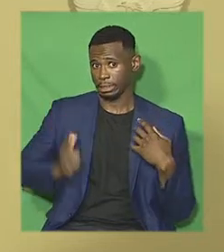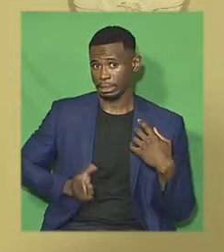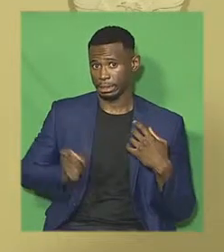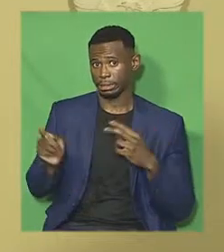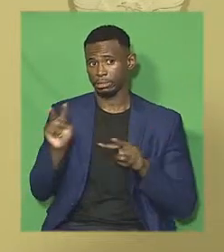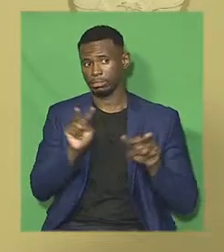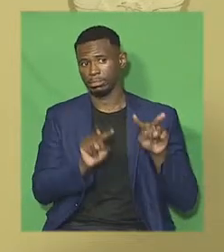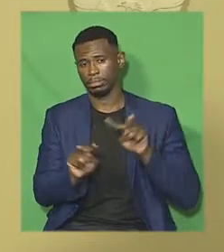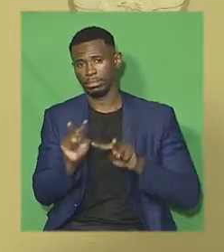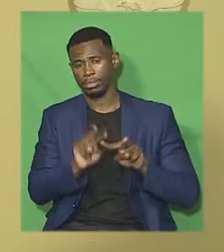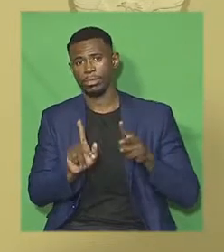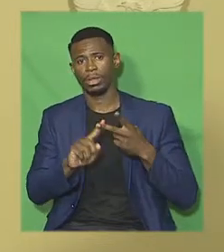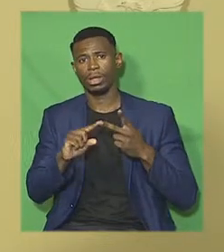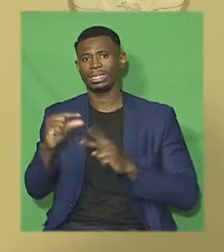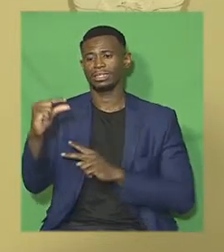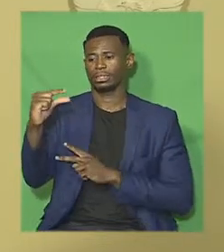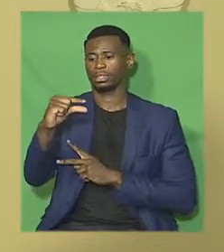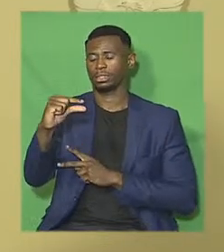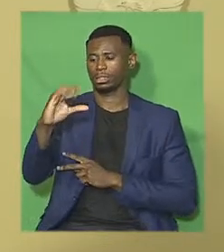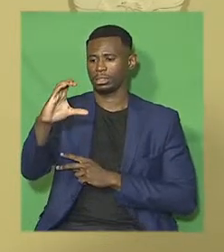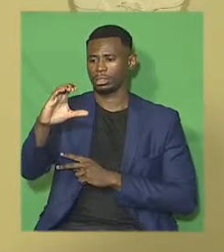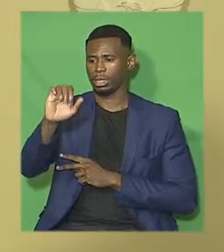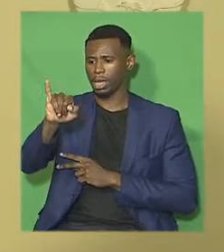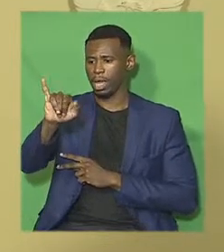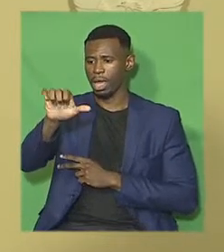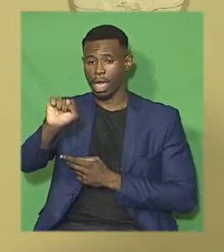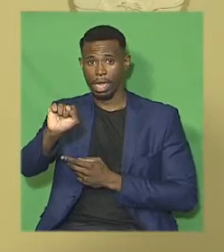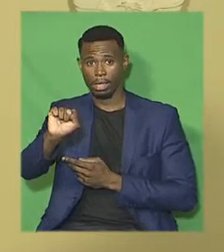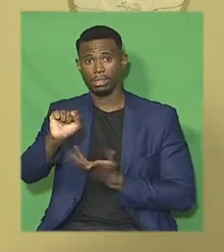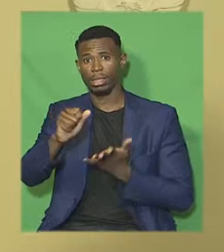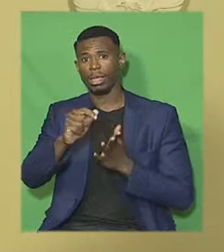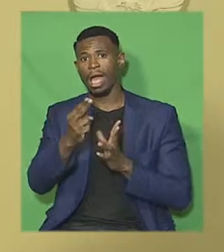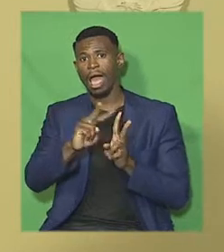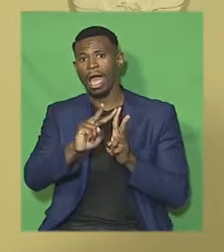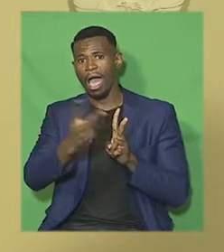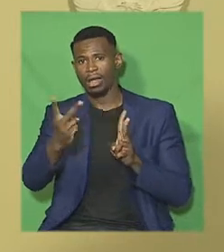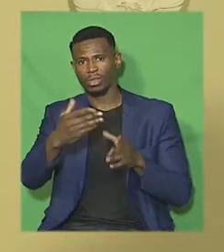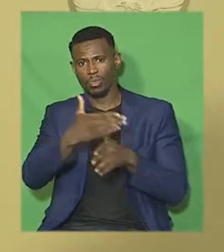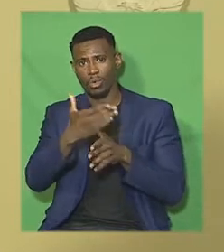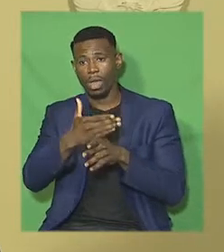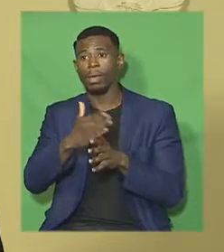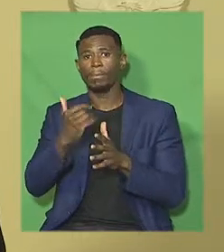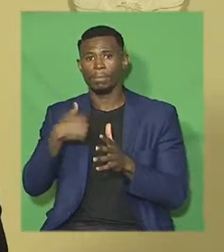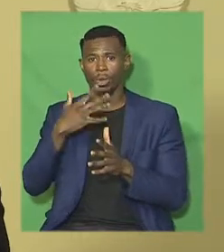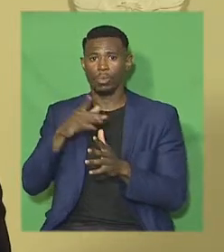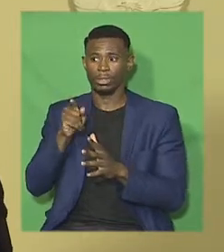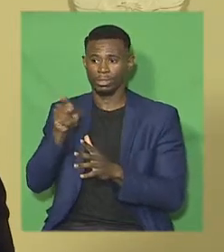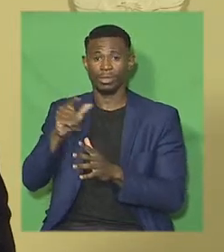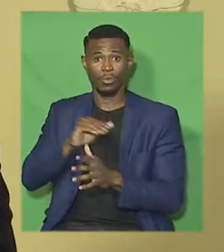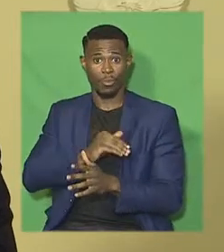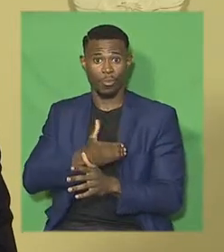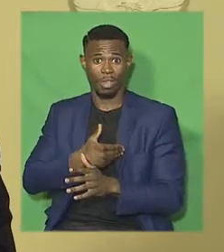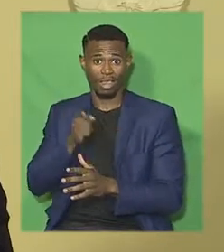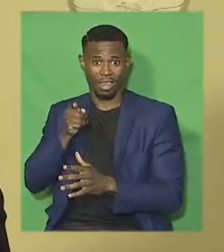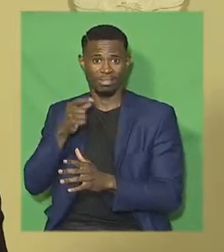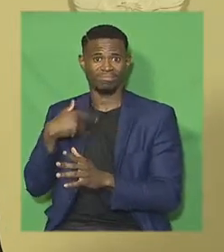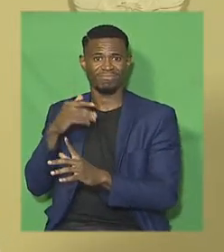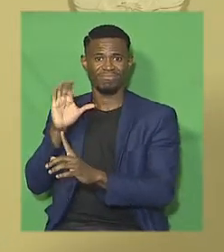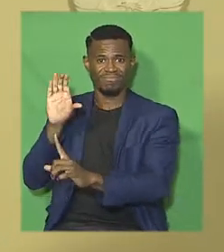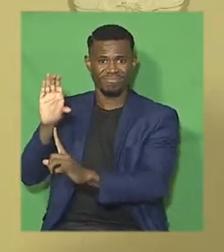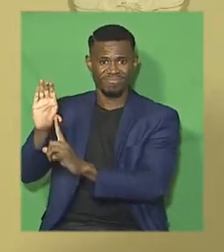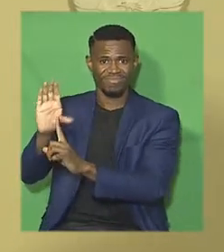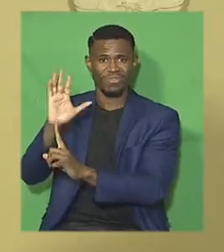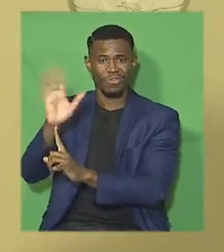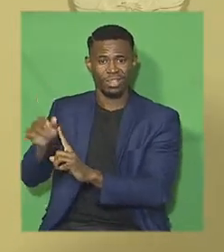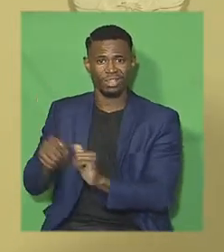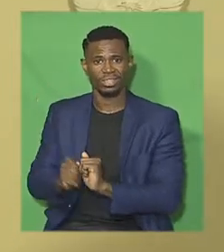other various GCIS, and a number of other tasks that I will allocate to her. Minister